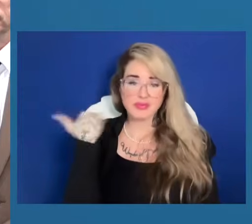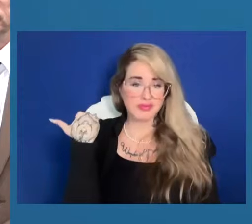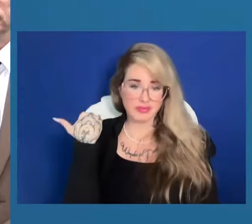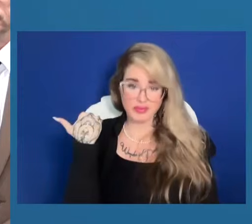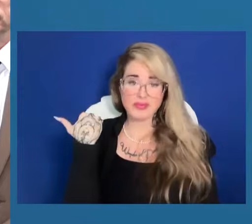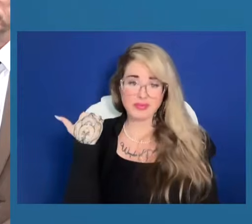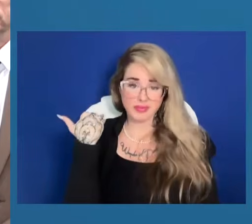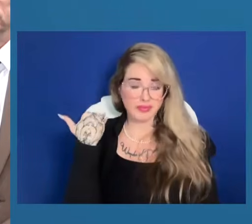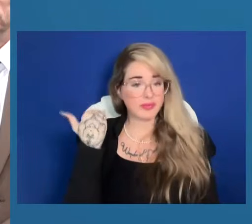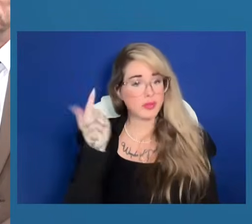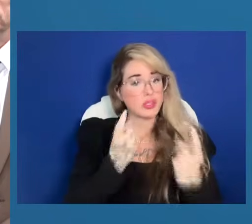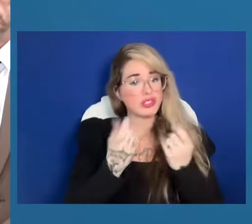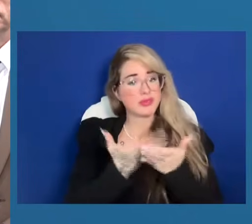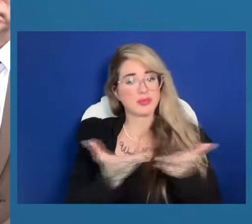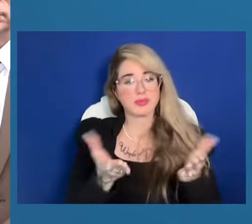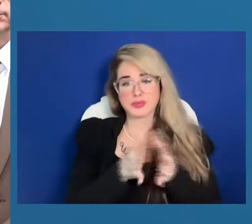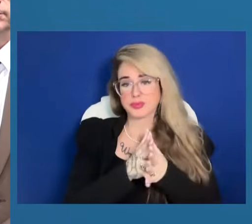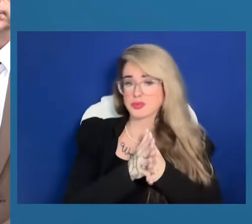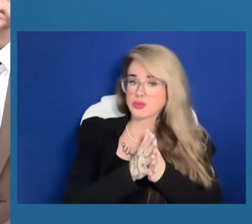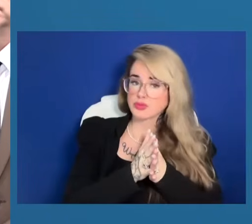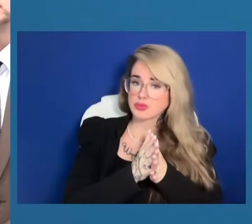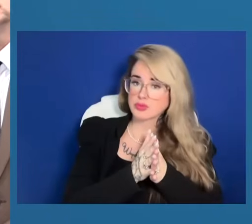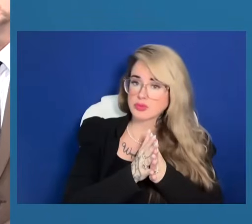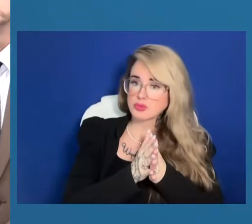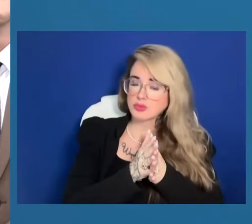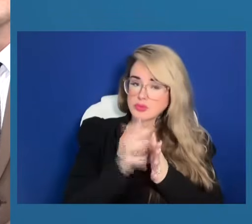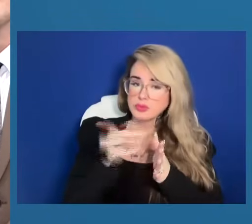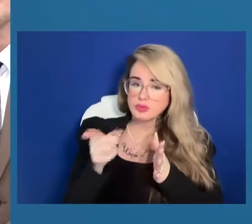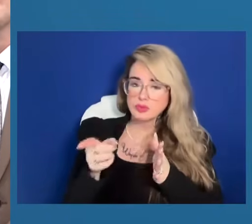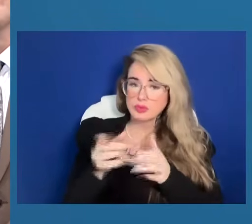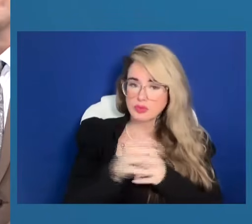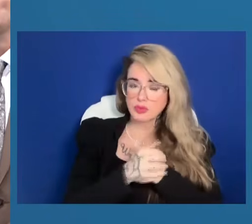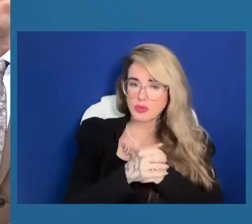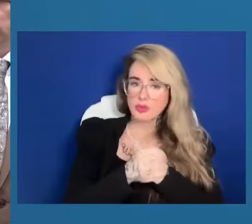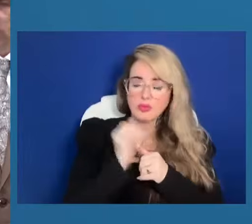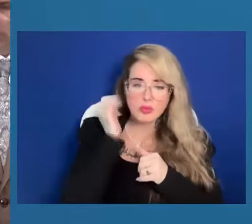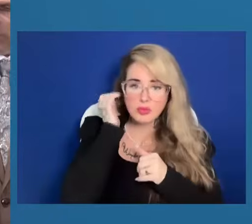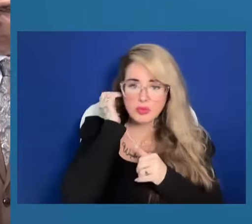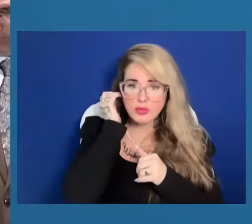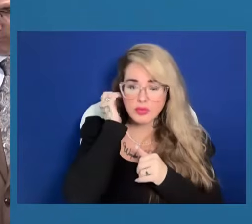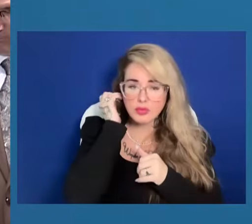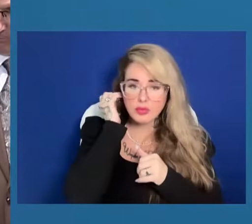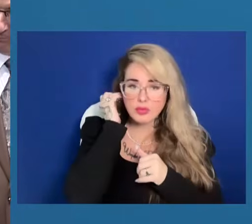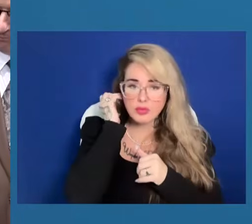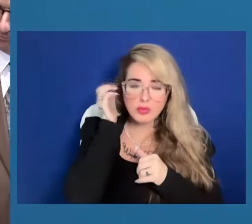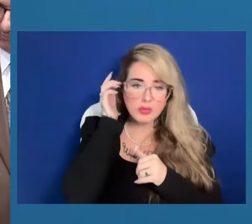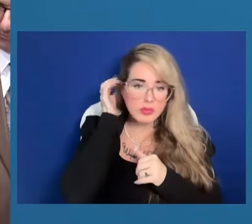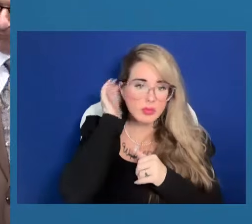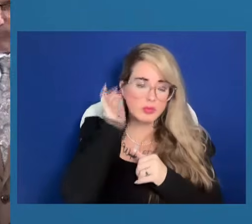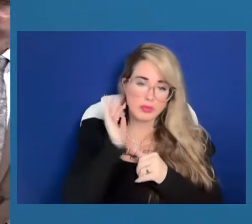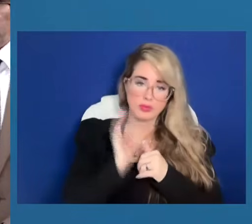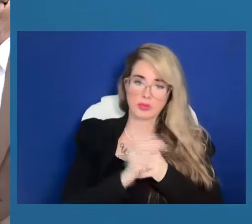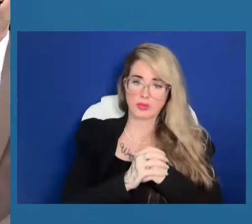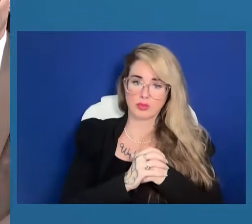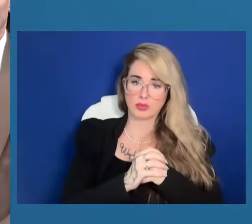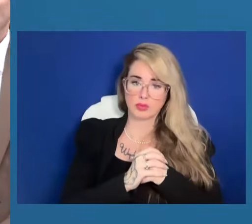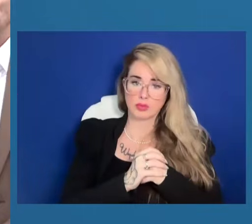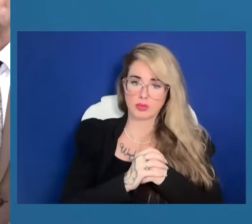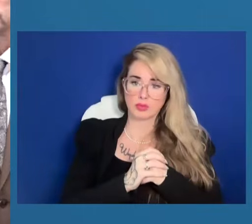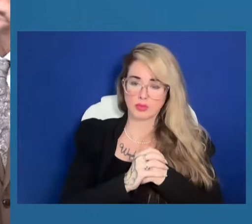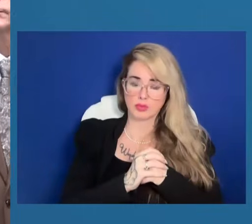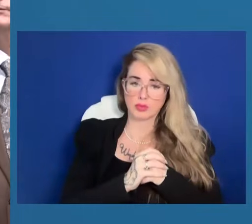Any questions? On topics, go ahead. The ending of the 287 agreements, a couple of municipalities already